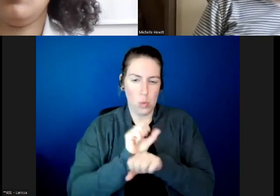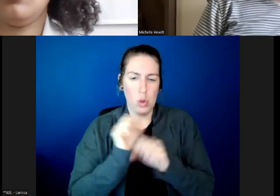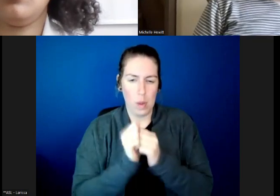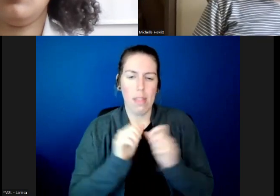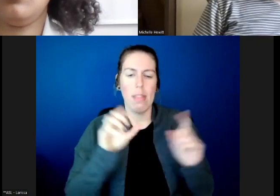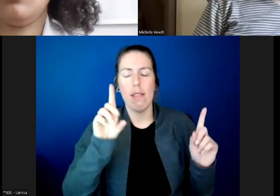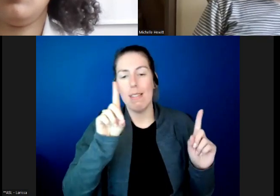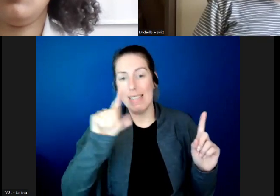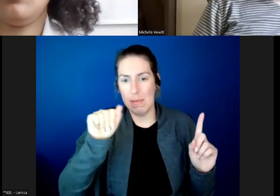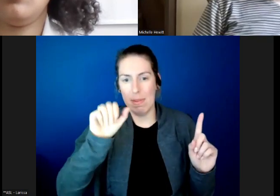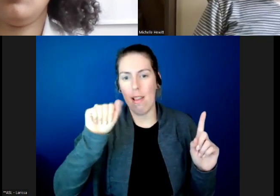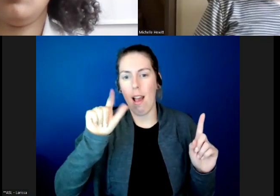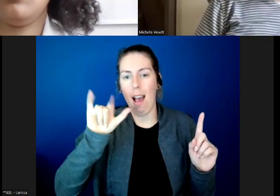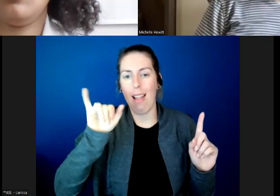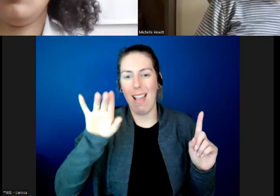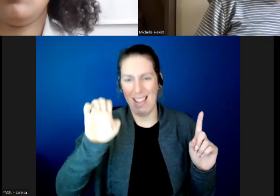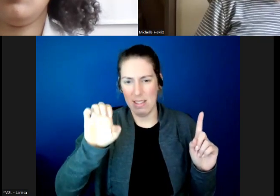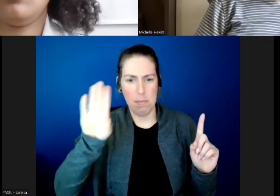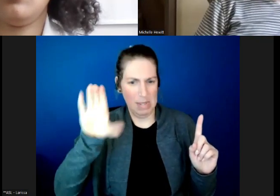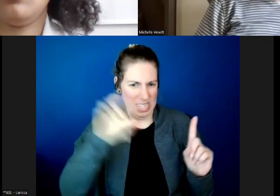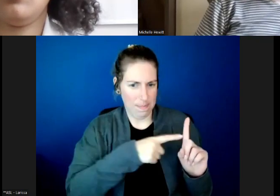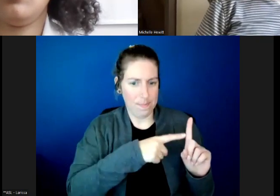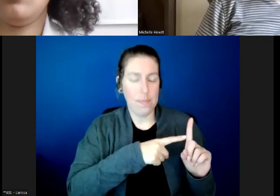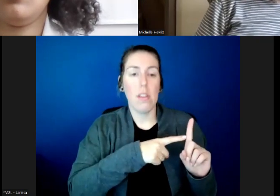BC, that when